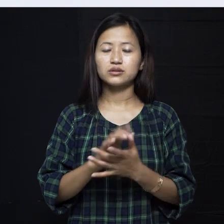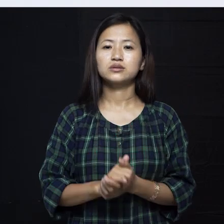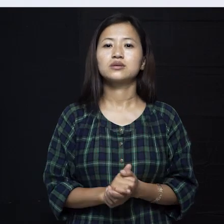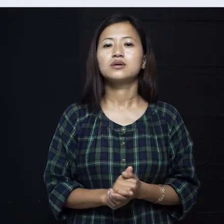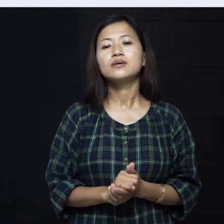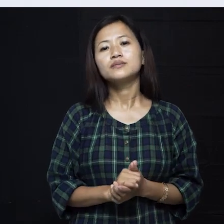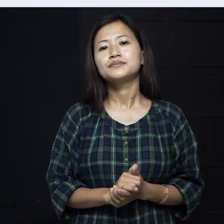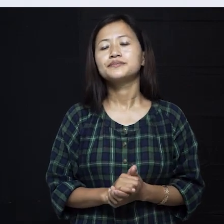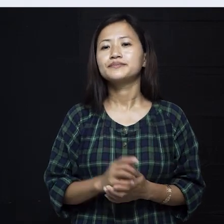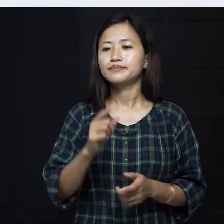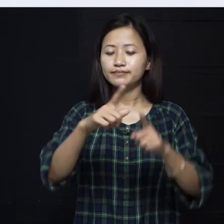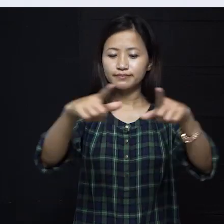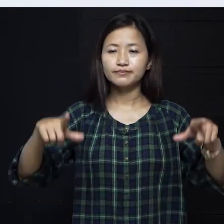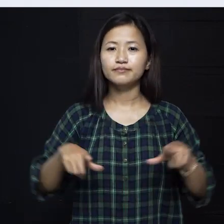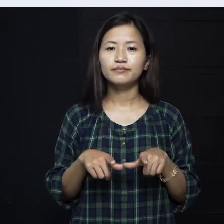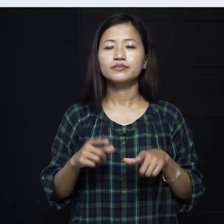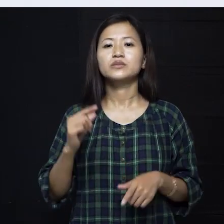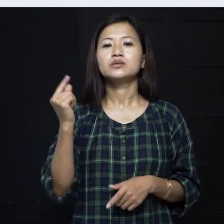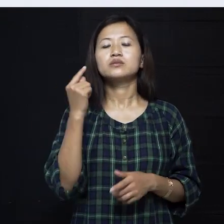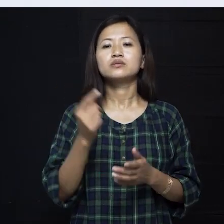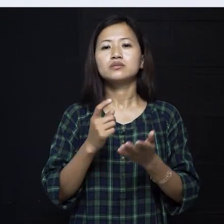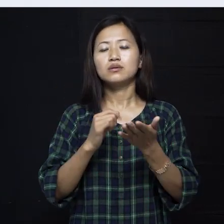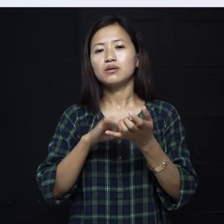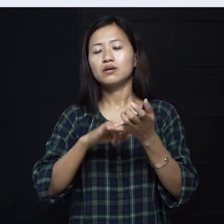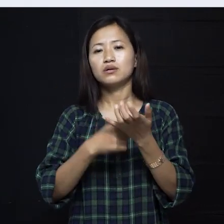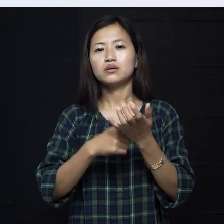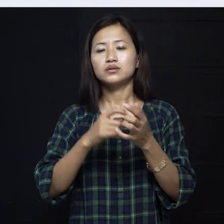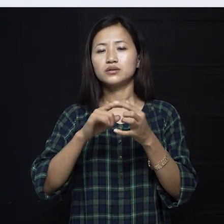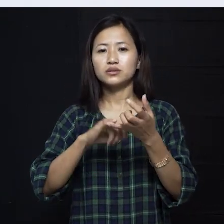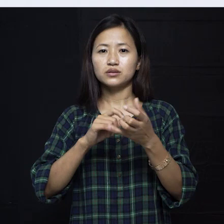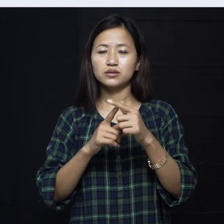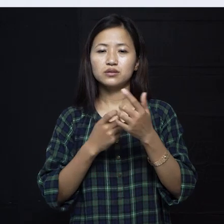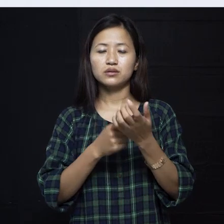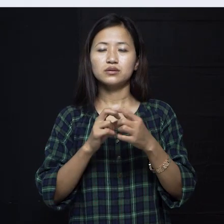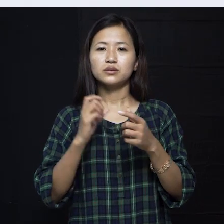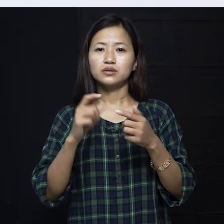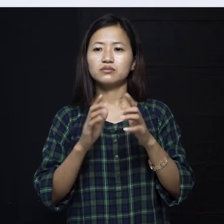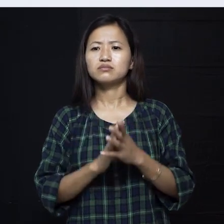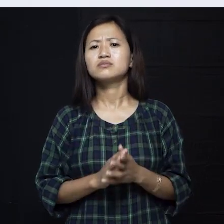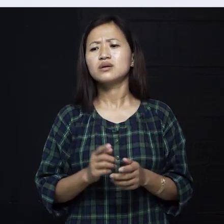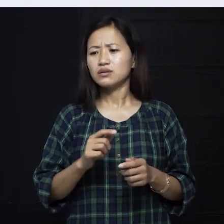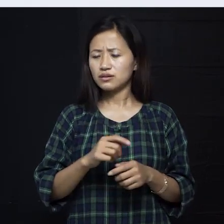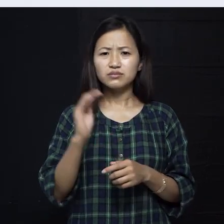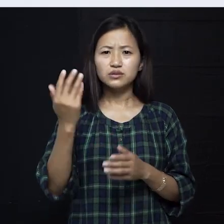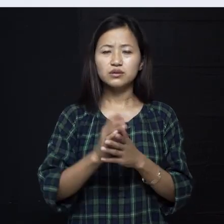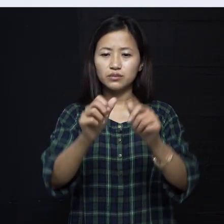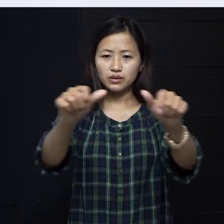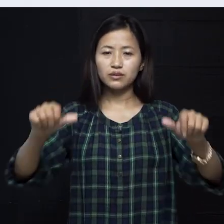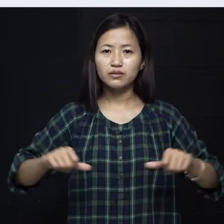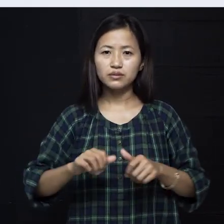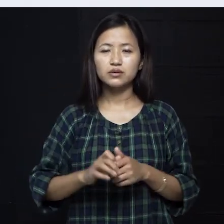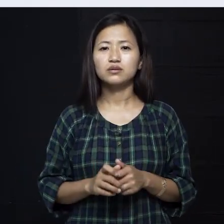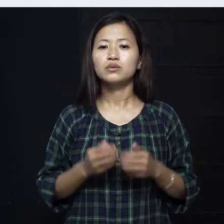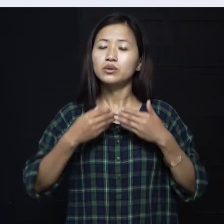So land use restricted, what we meant is, in some area it would be allowed, but some area the